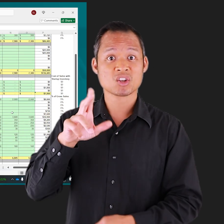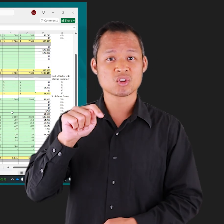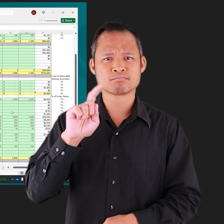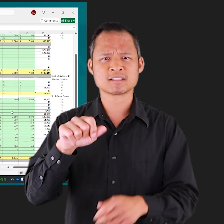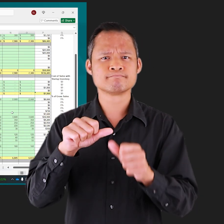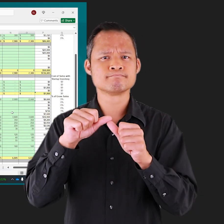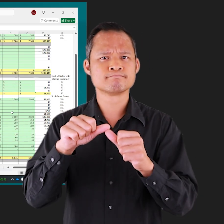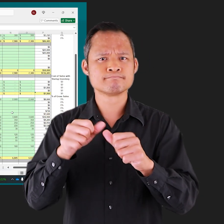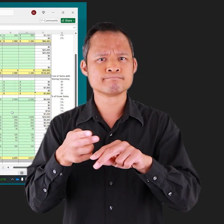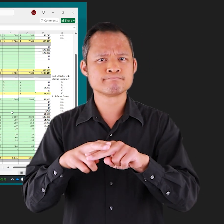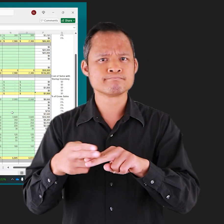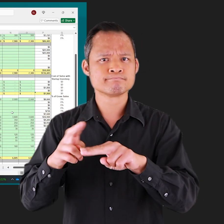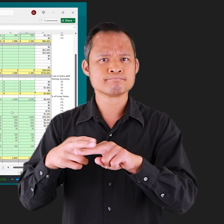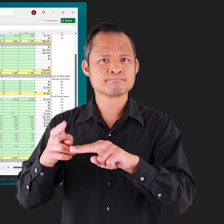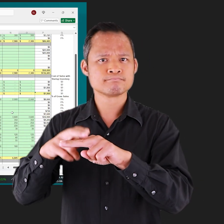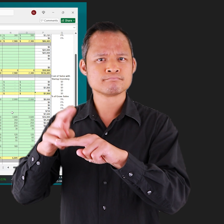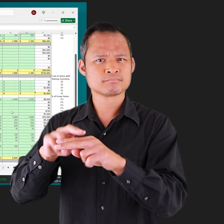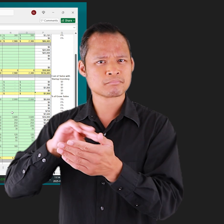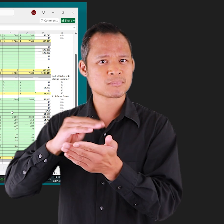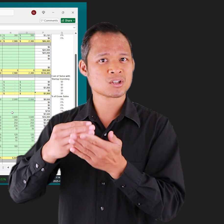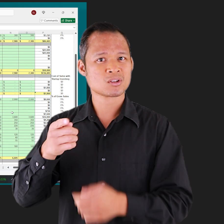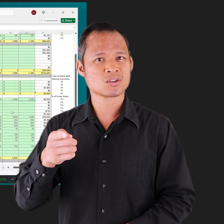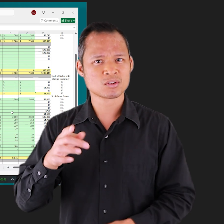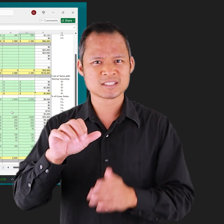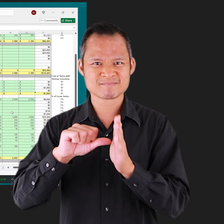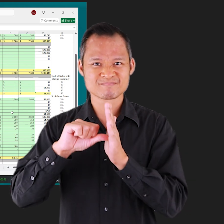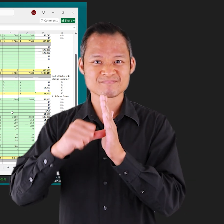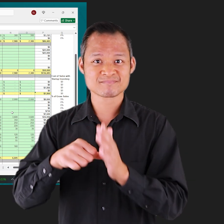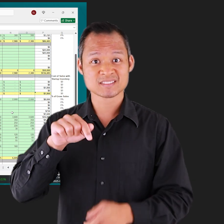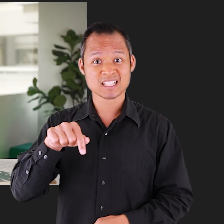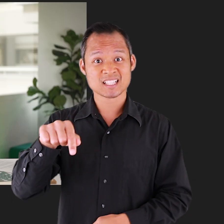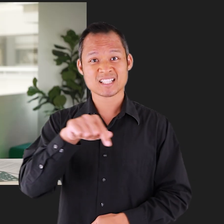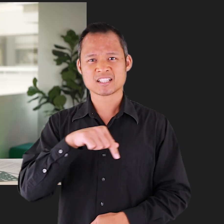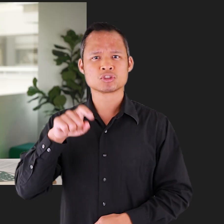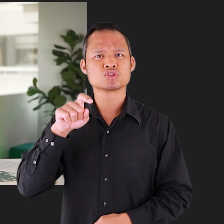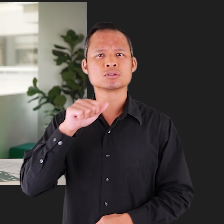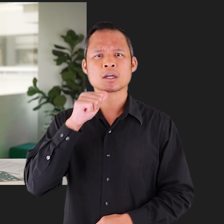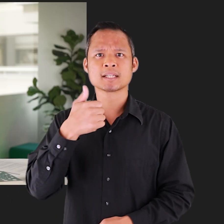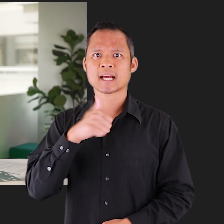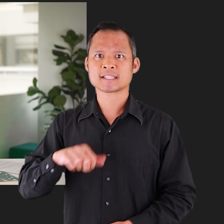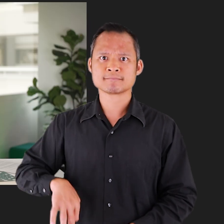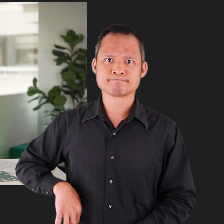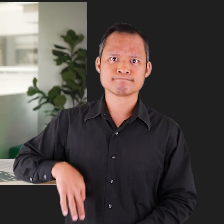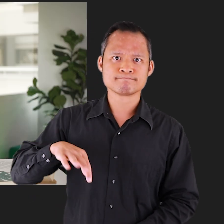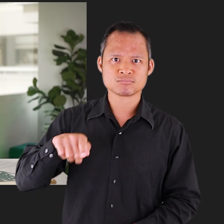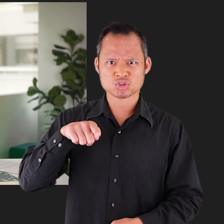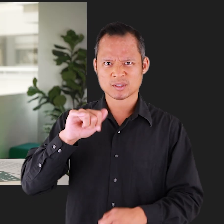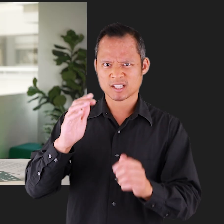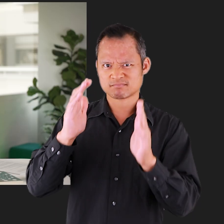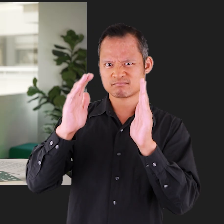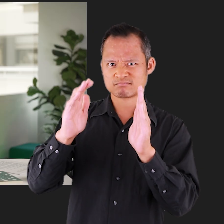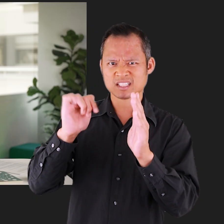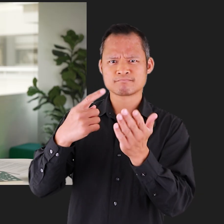out, they should take it out in consistent amounts and do them in increments. Please note that for those months you do not take any